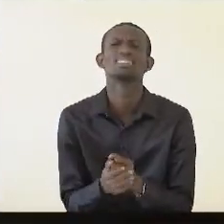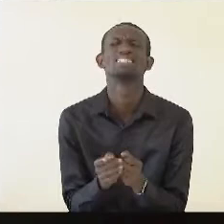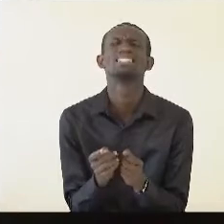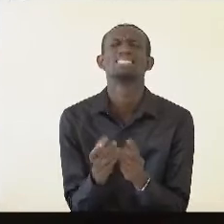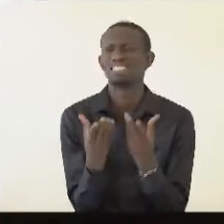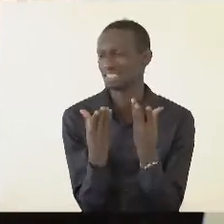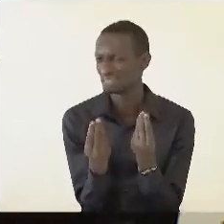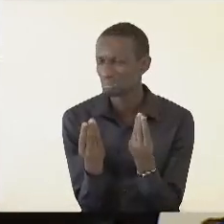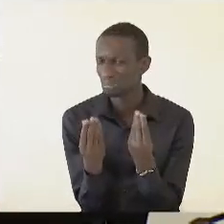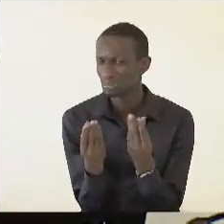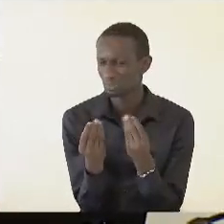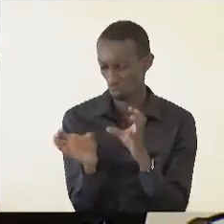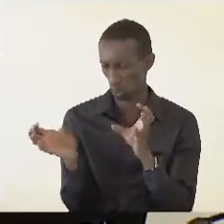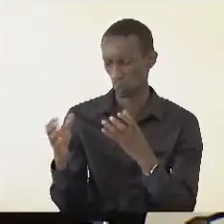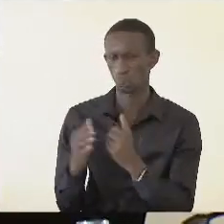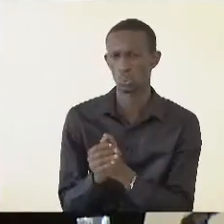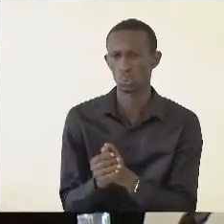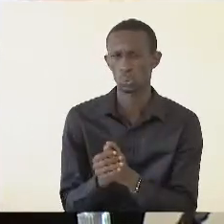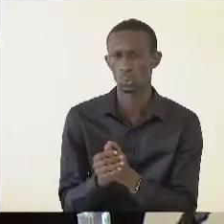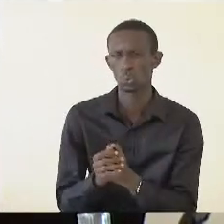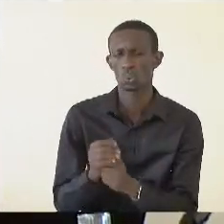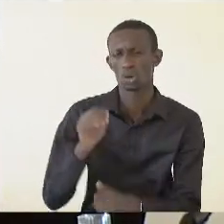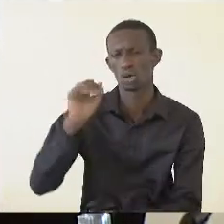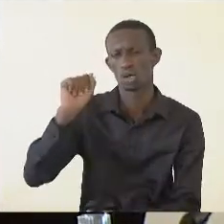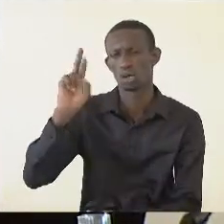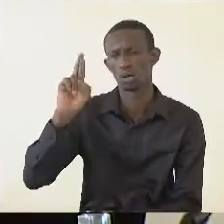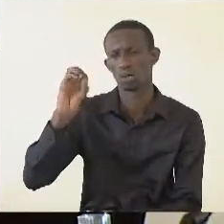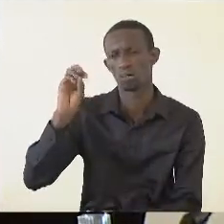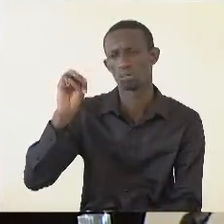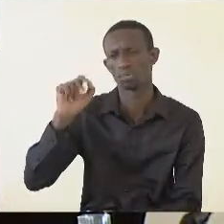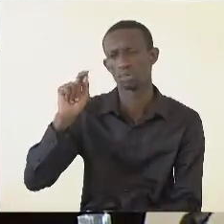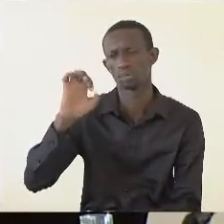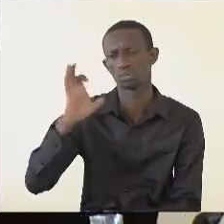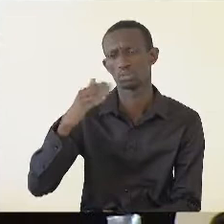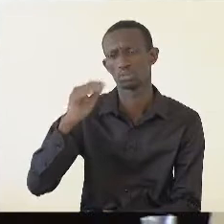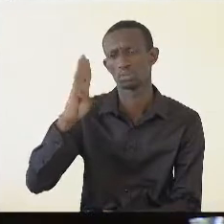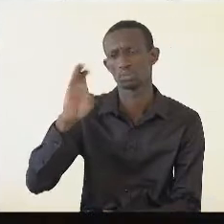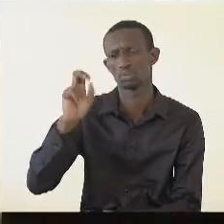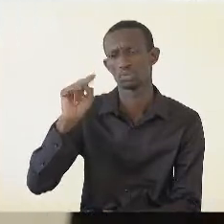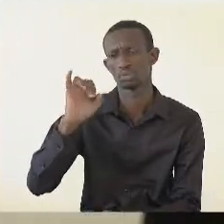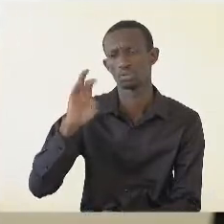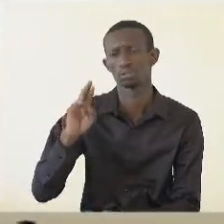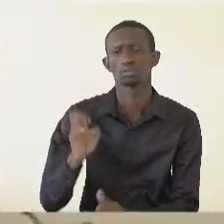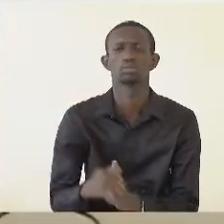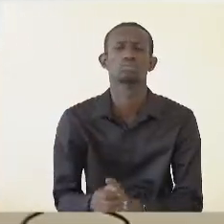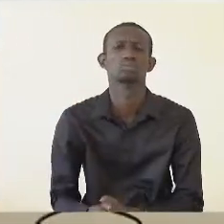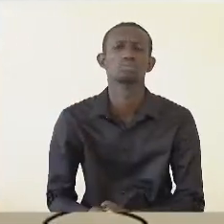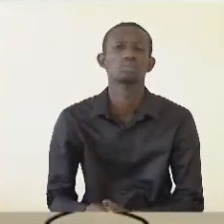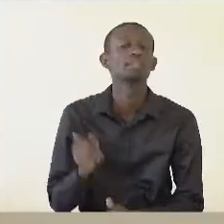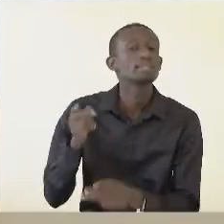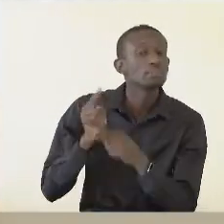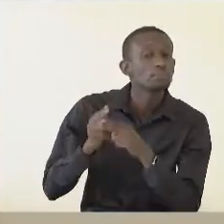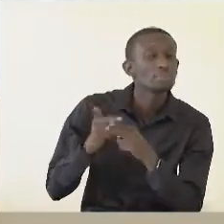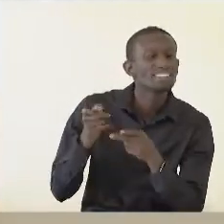simple compound of the aromatic carboxylic acids, which is benzoic acid. So this is